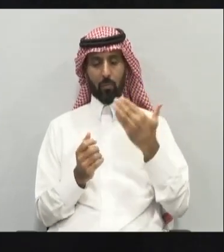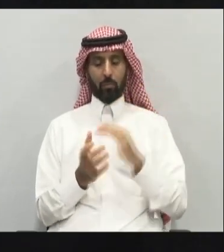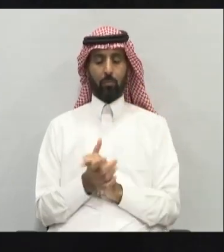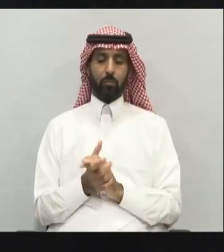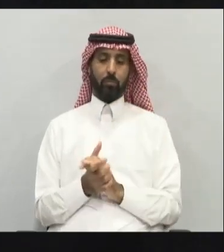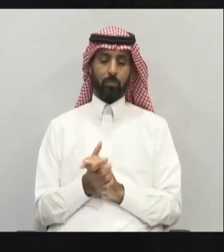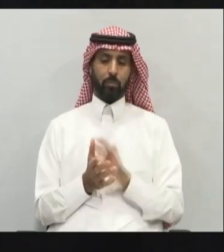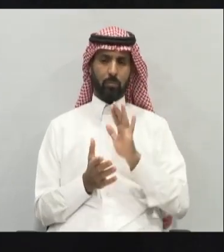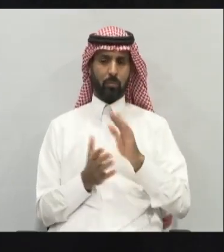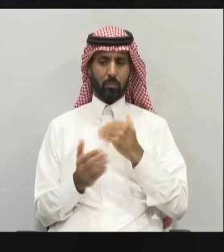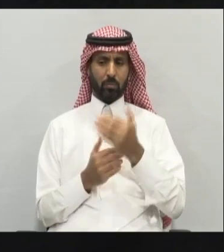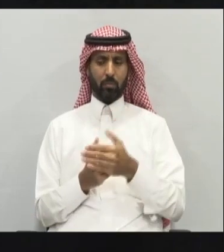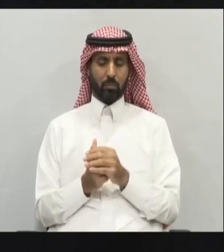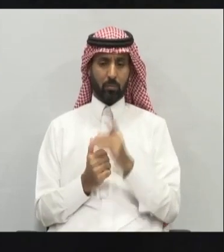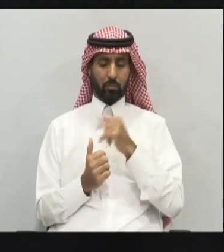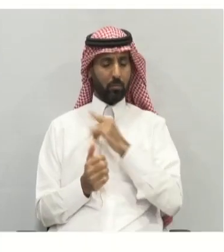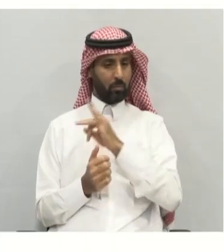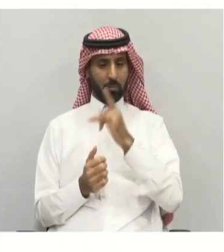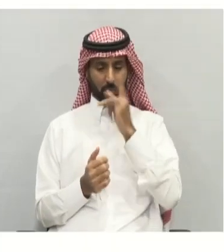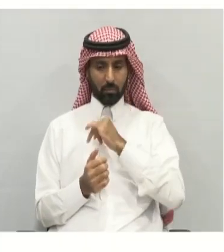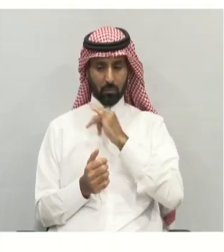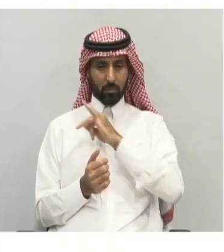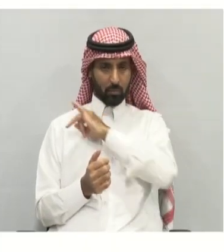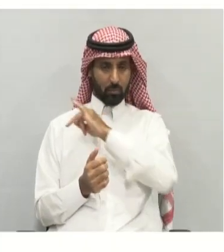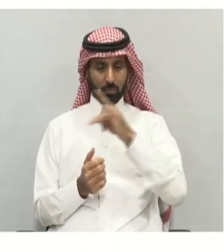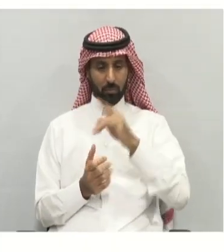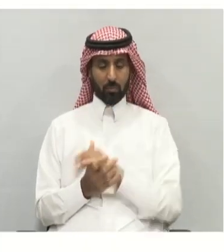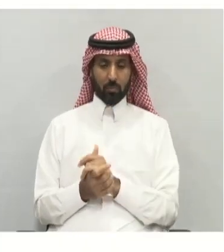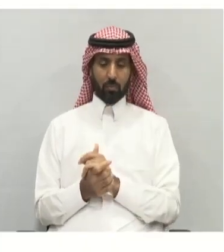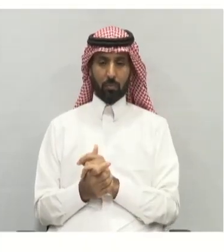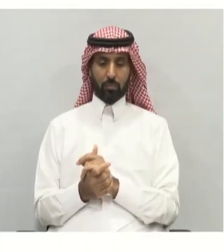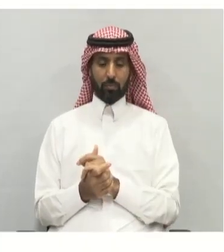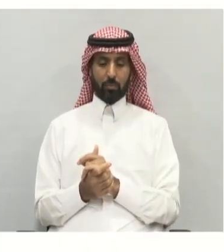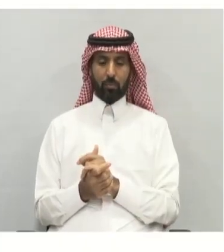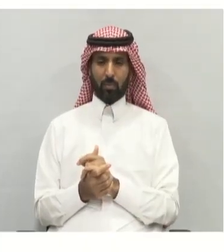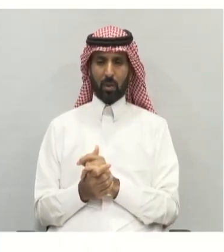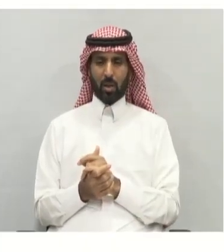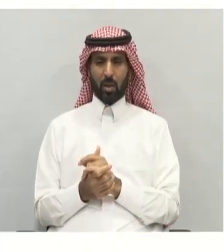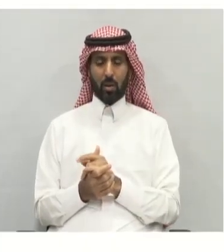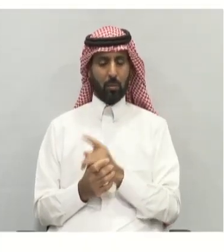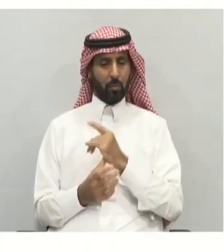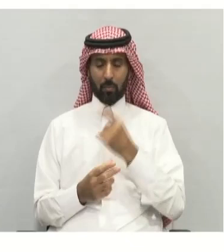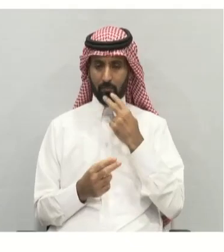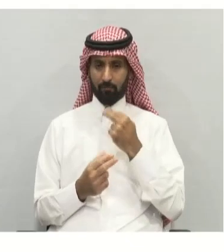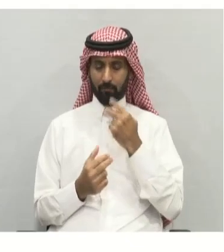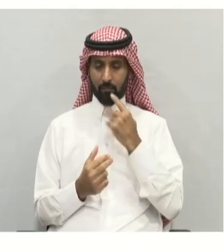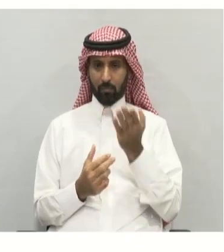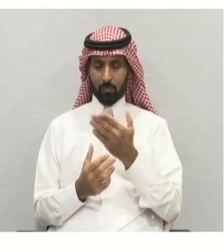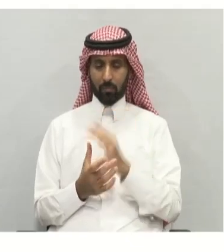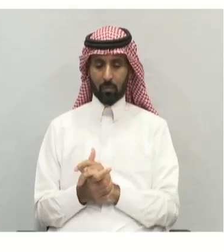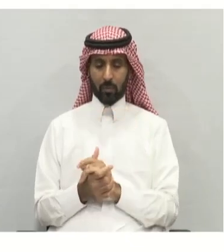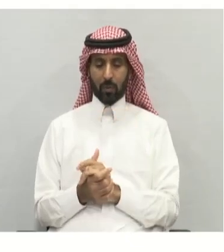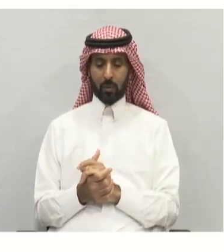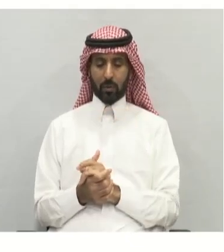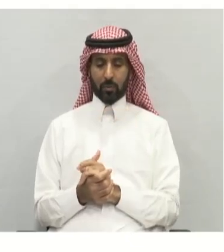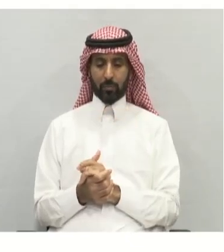something. And must not or mustn't, it means that something is prohibited, something is not allowed. And we gave examples